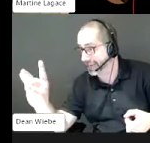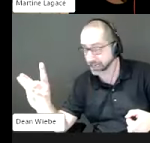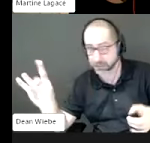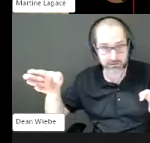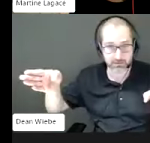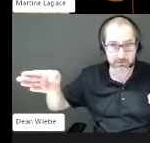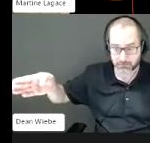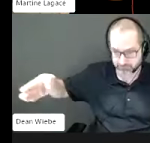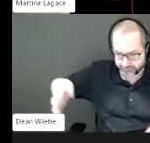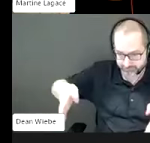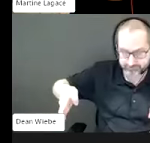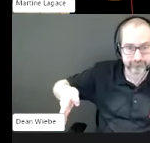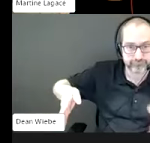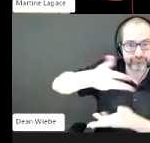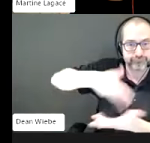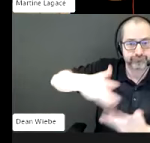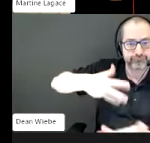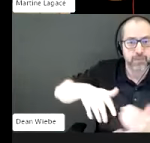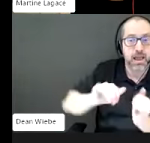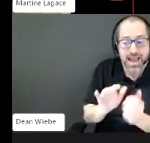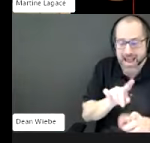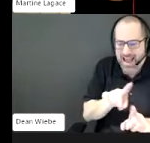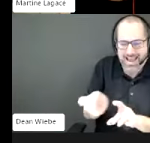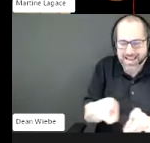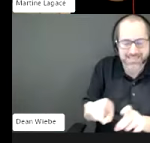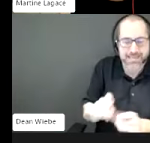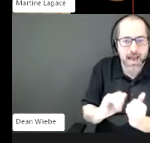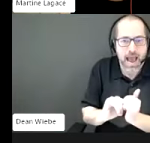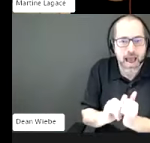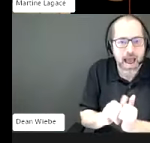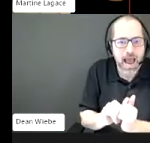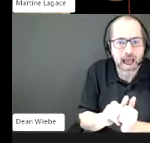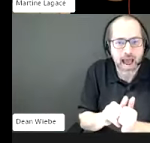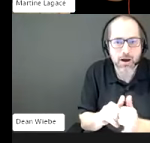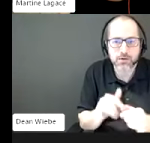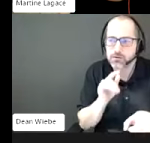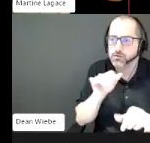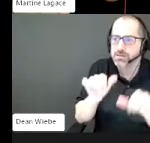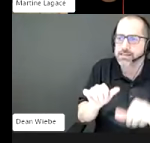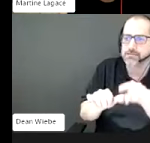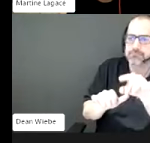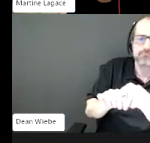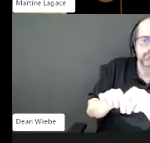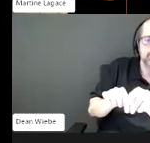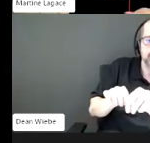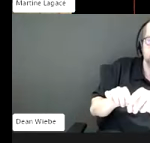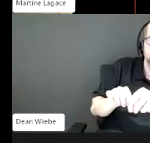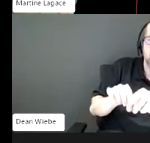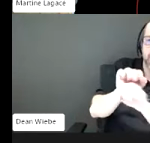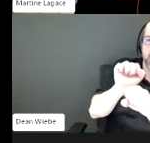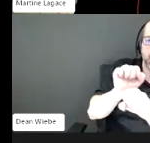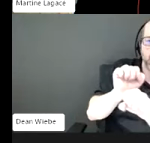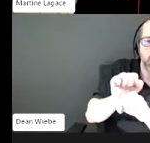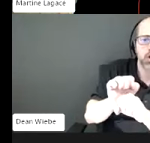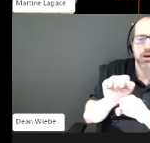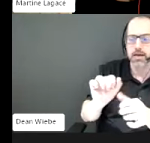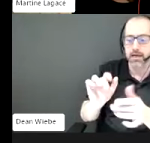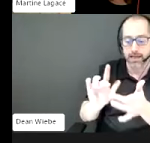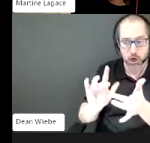well, how would you assess the quantity and the quality of intergroup contacts with younger adults and older